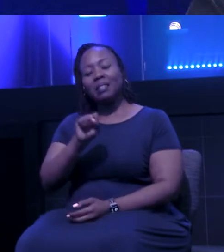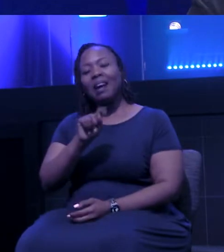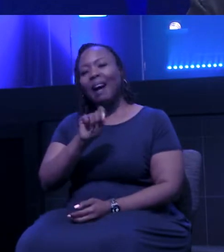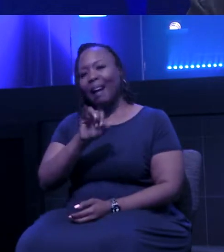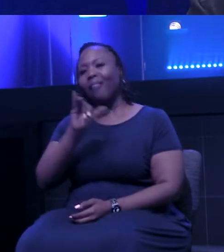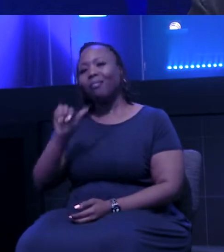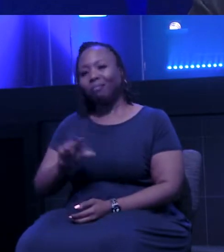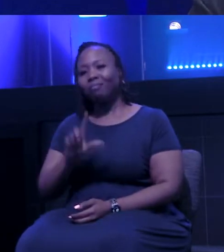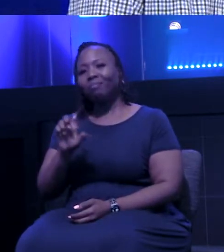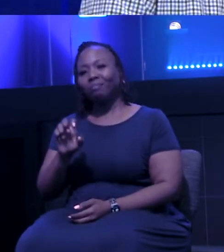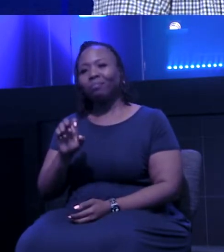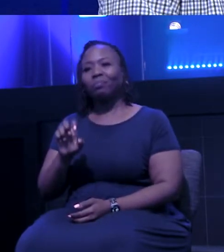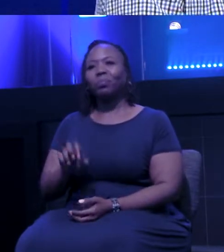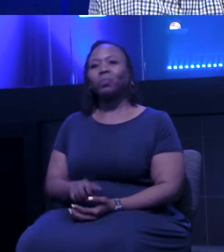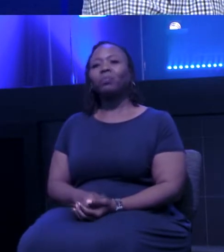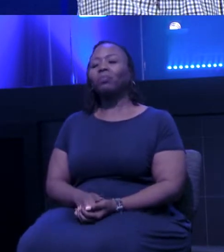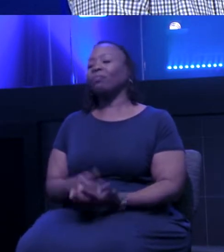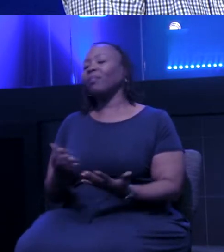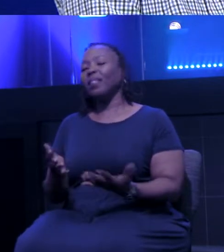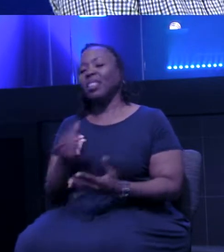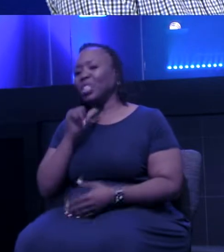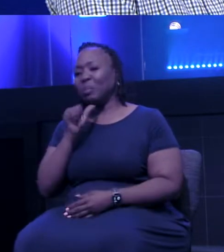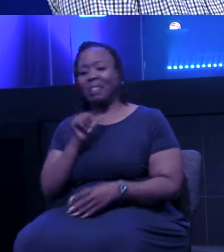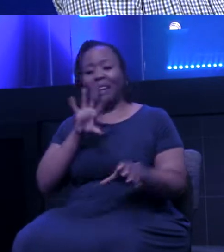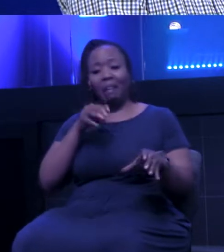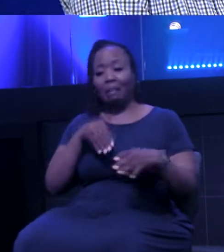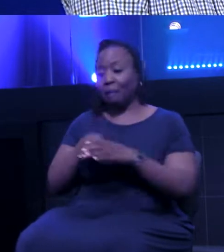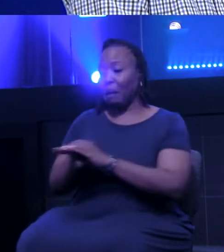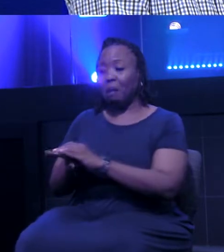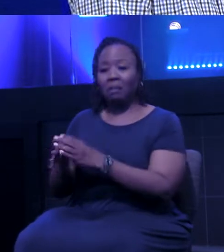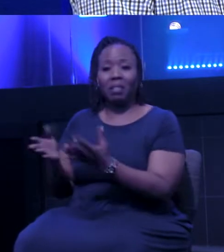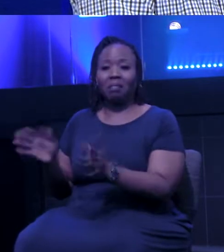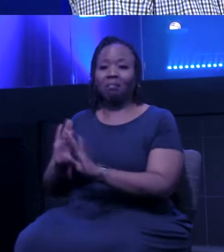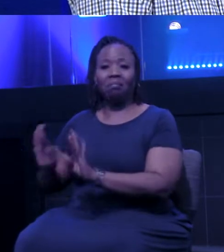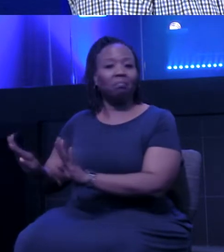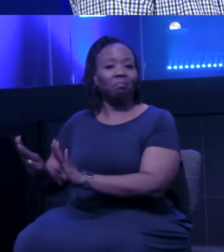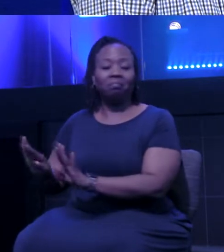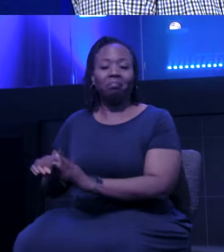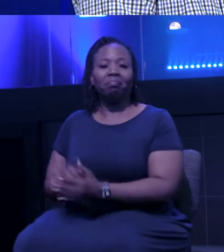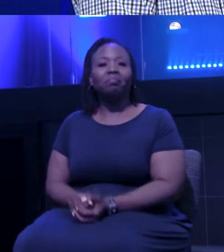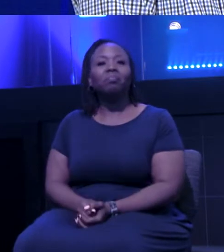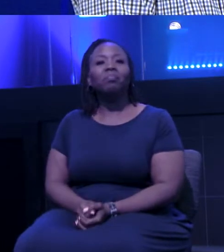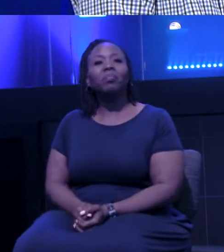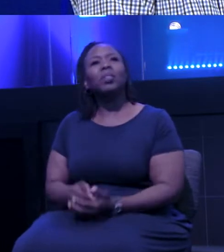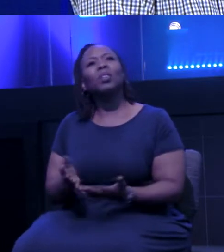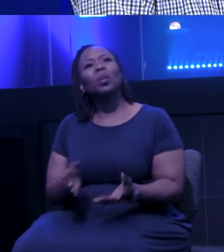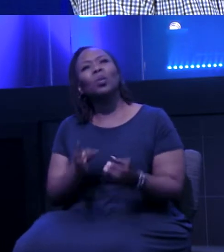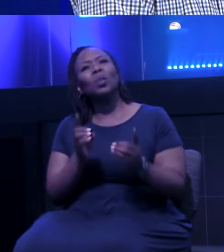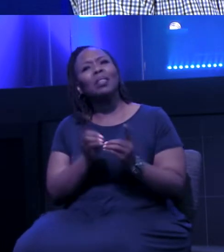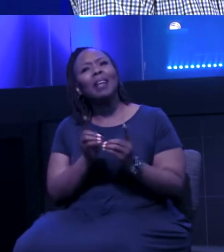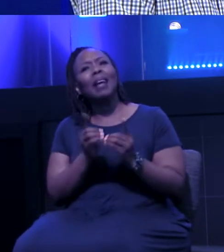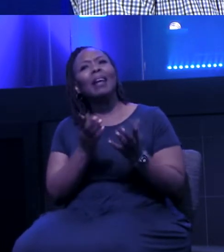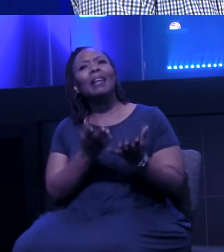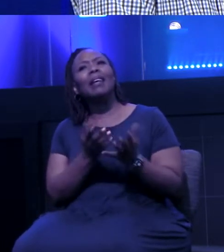all these things. That were going on. That were going on. So you're dating Amanda, and